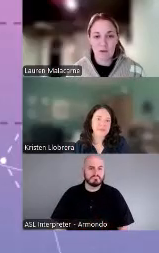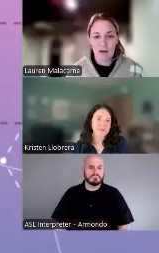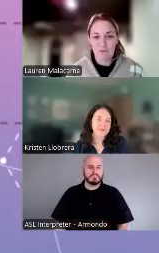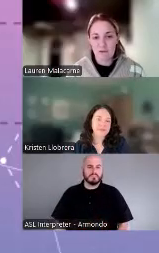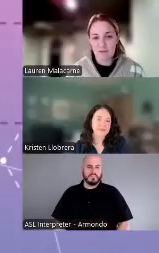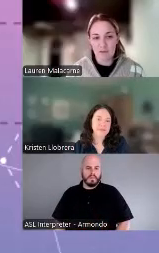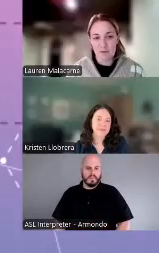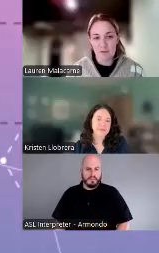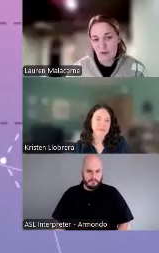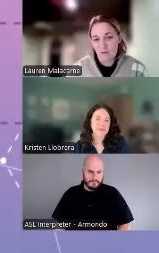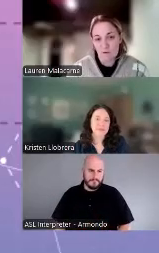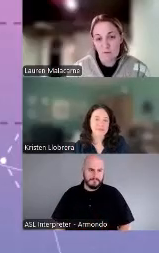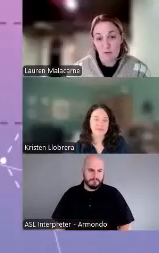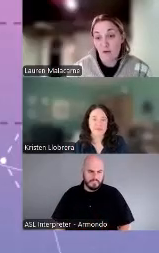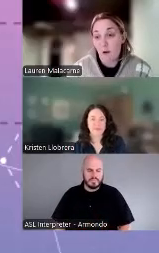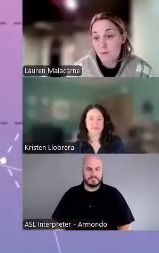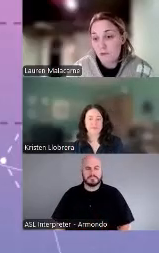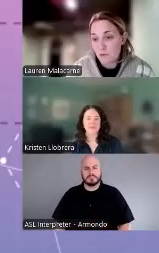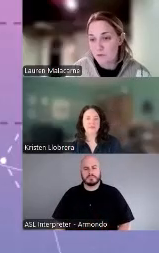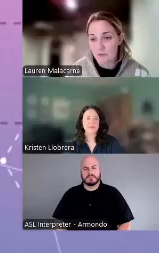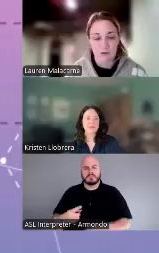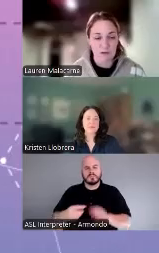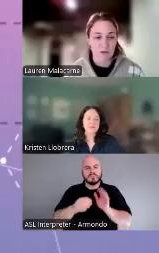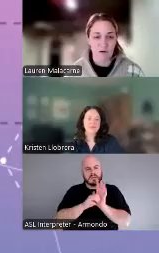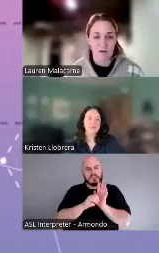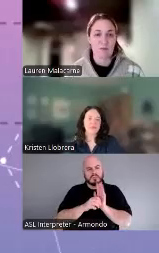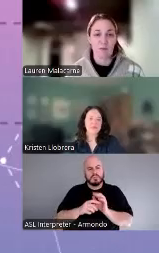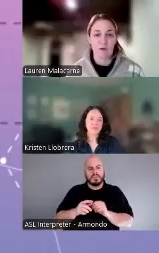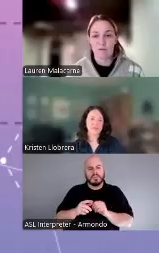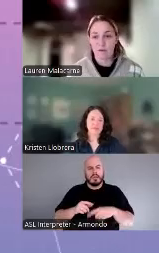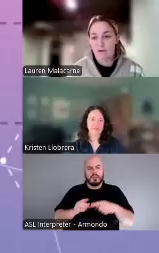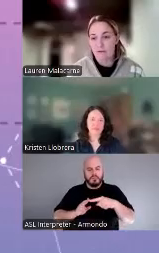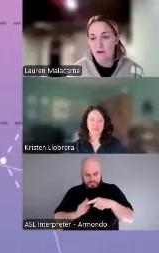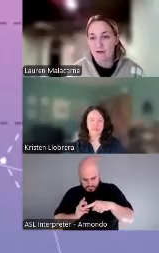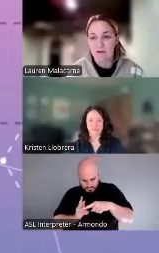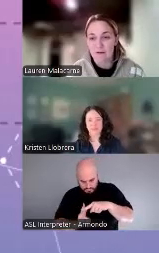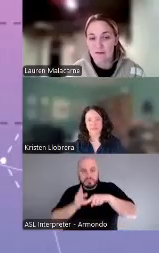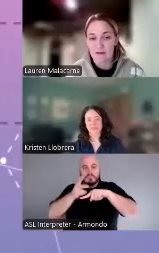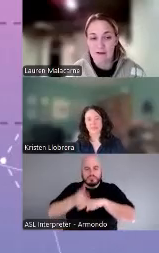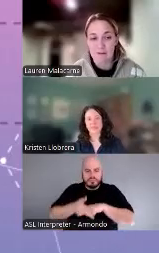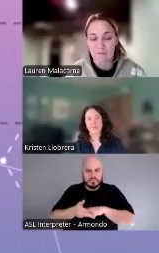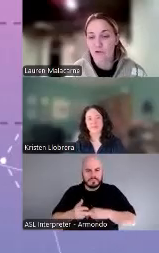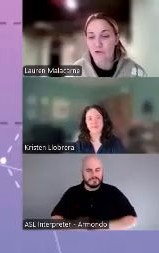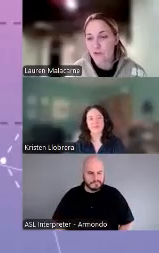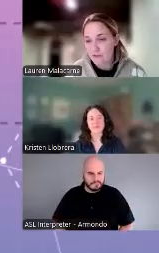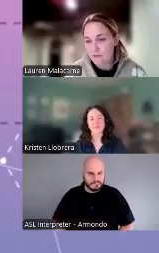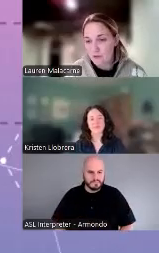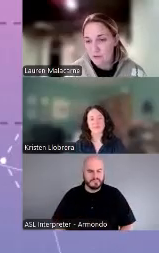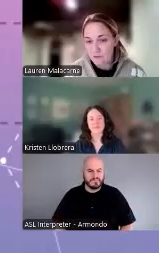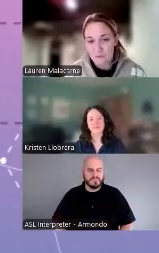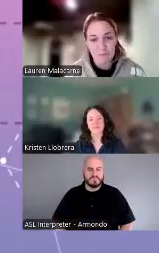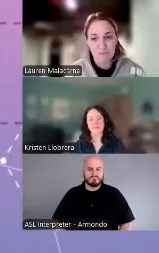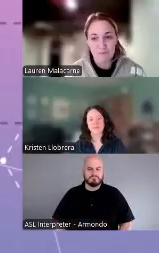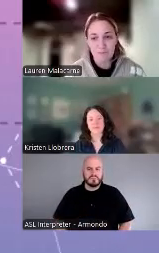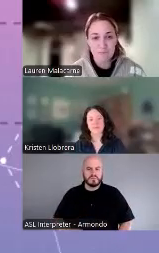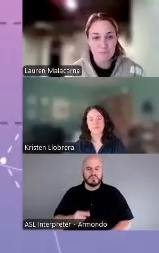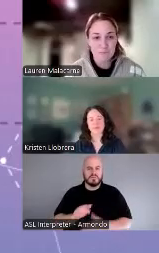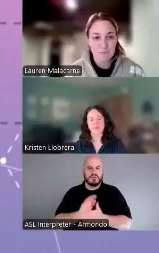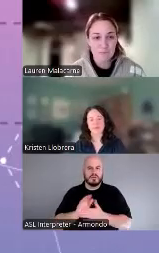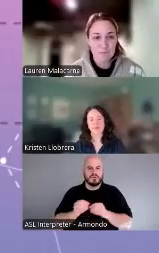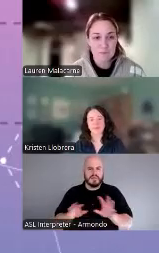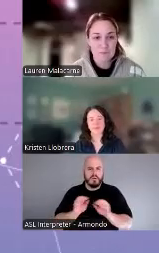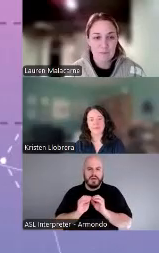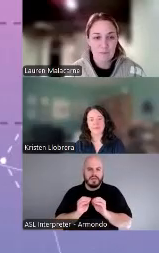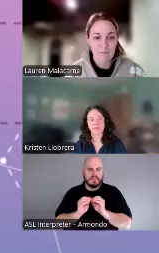And so we have those examples again for something like obstacles. So here's another example of kind of the unedited version of these videos.